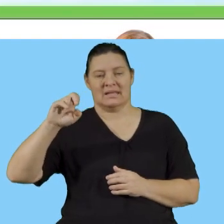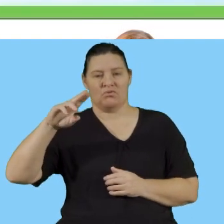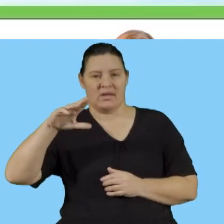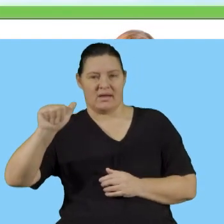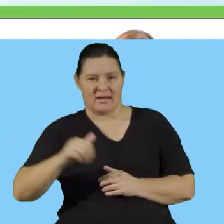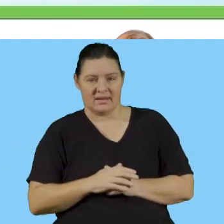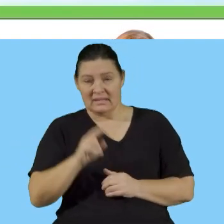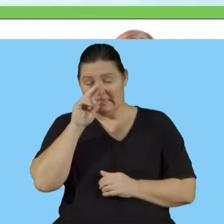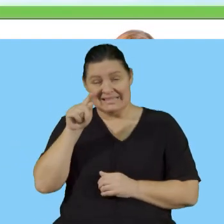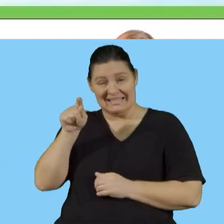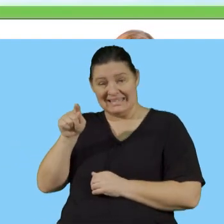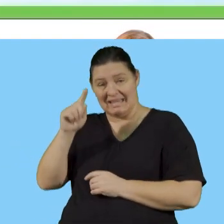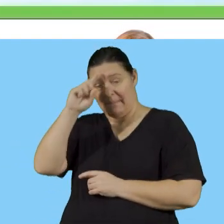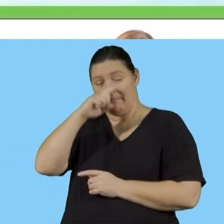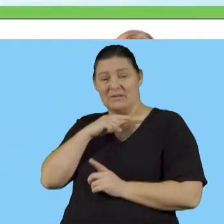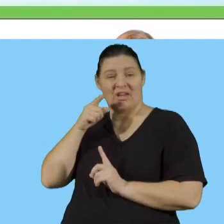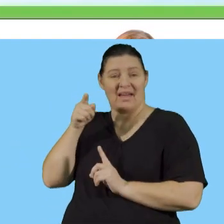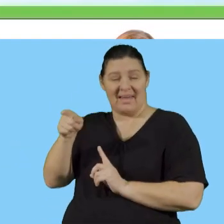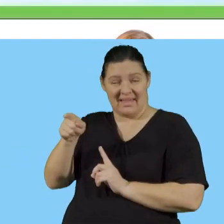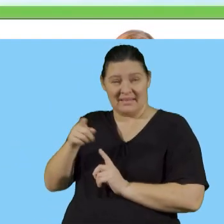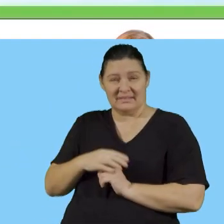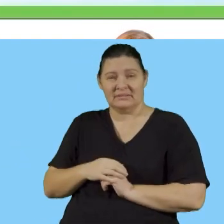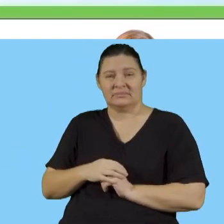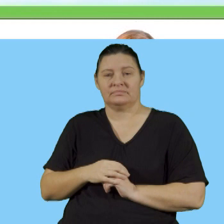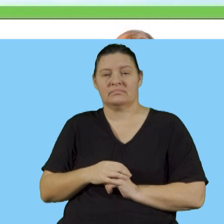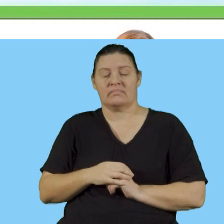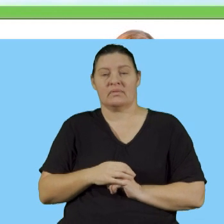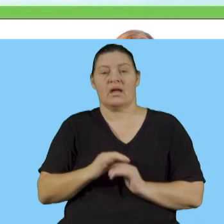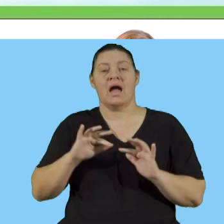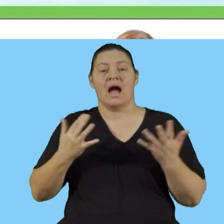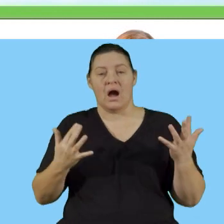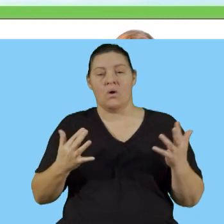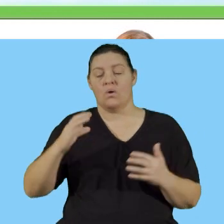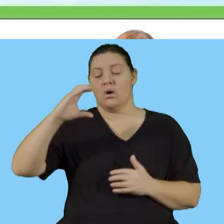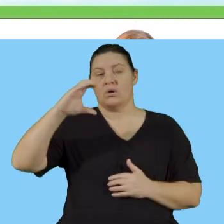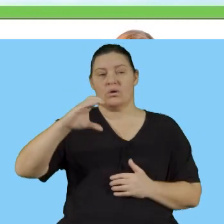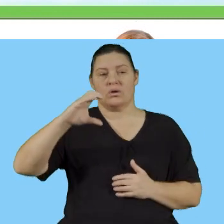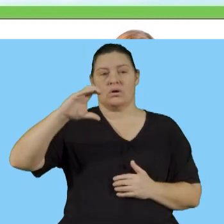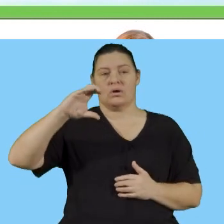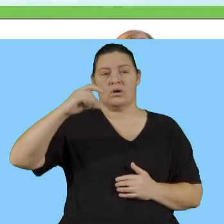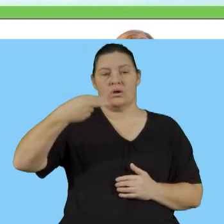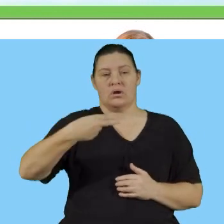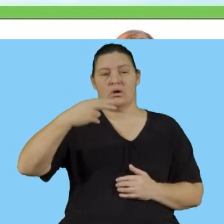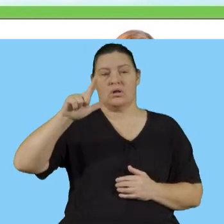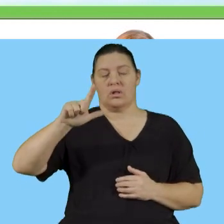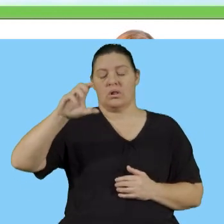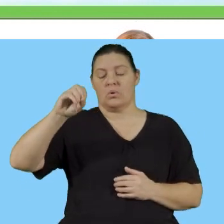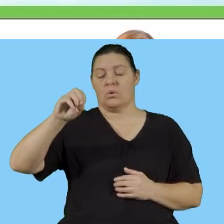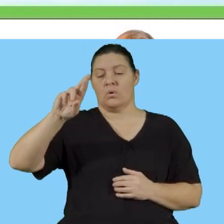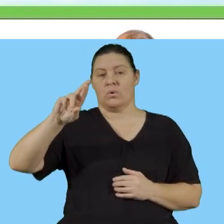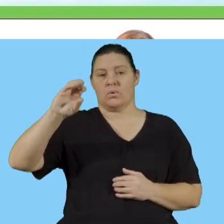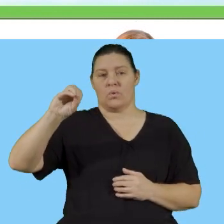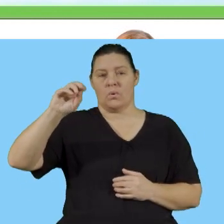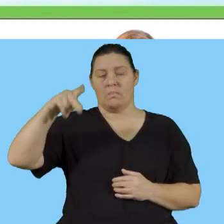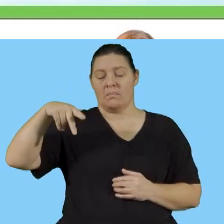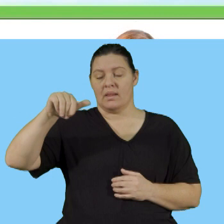So as you can see on the picture alongside, this is how a chloroplast looks like. And these structures